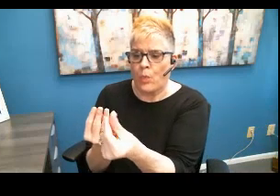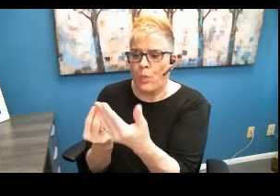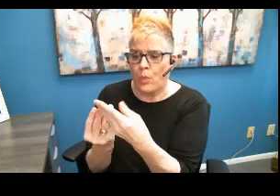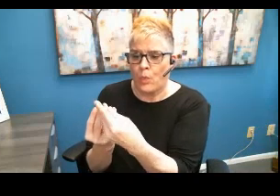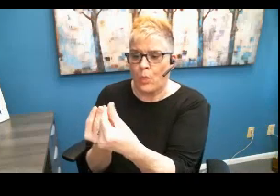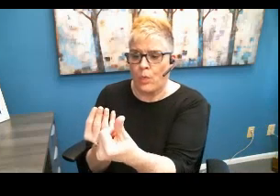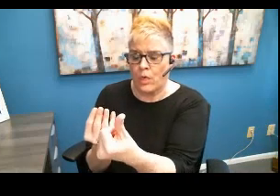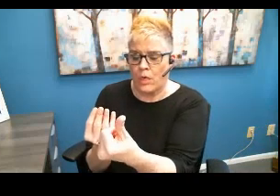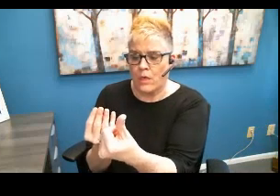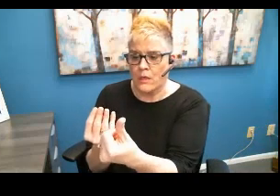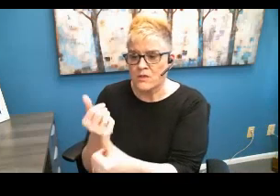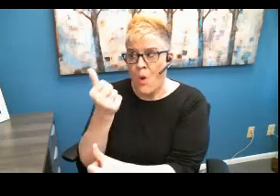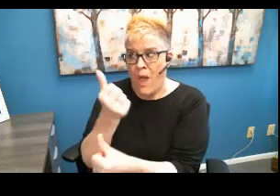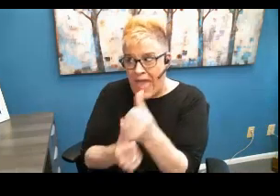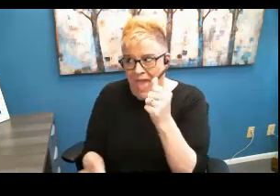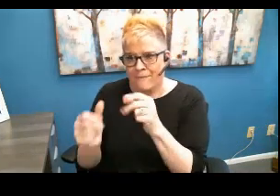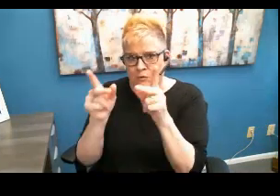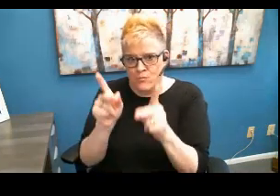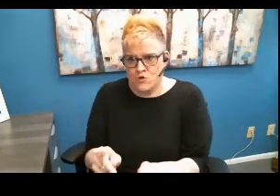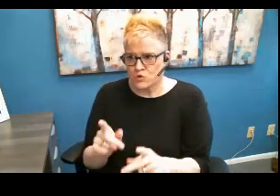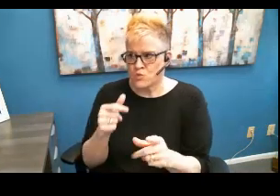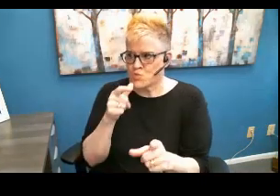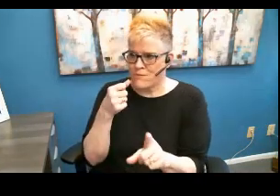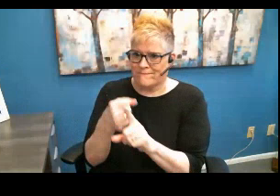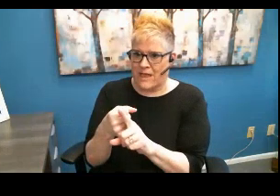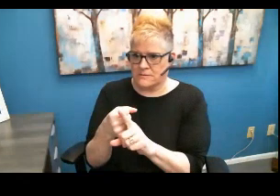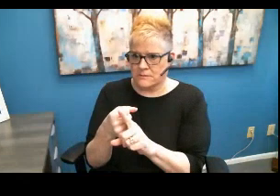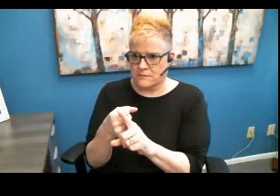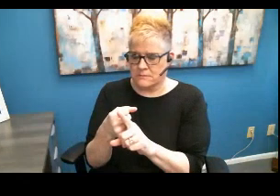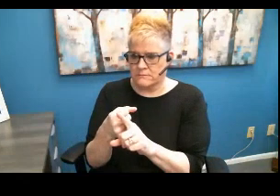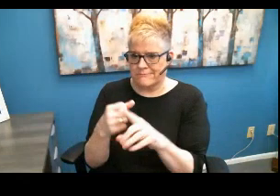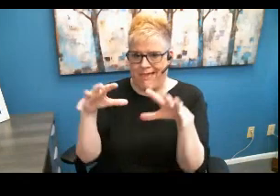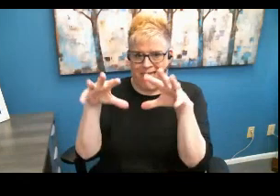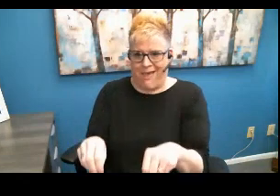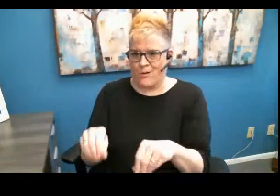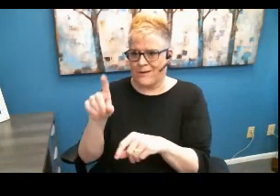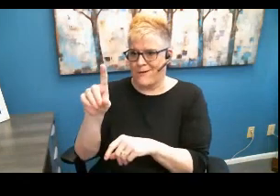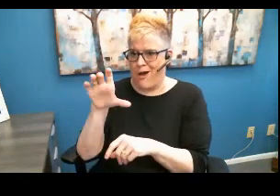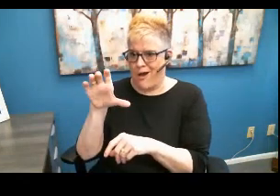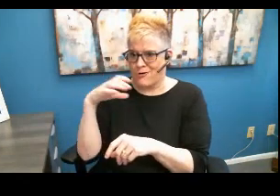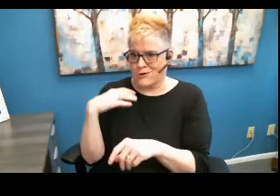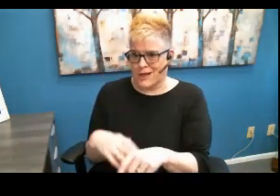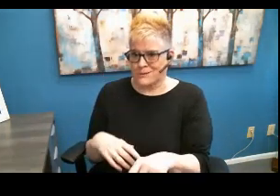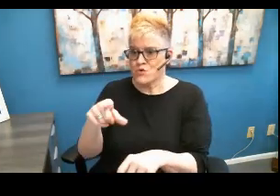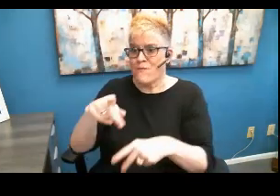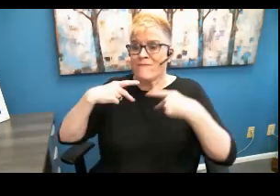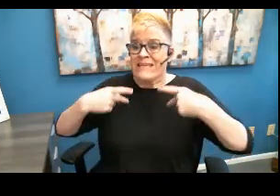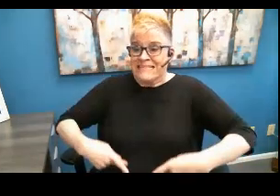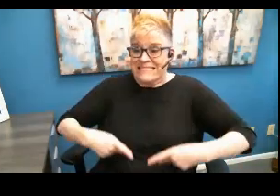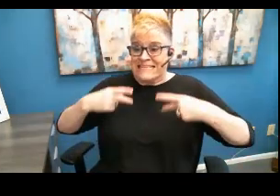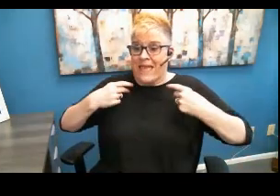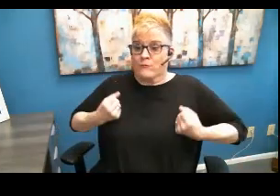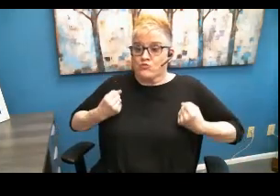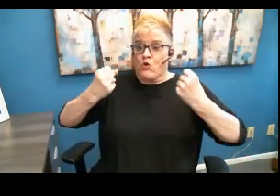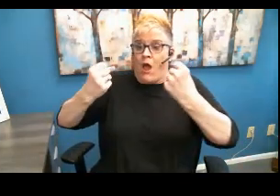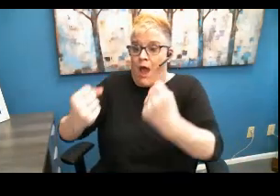every single customer that's affected in that outage. Let's say there's an outage of 100 customers. you physically have to go to every